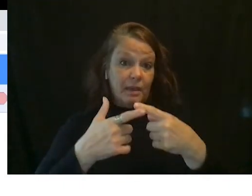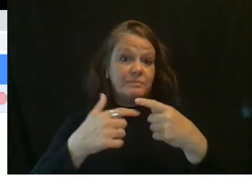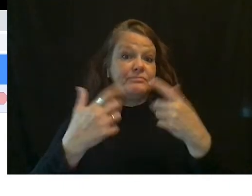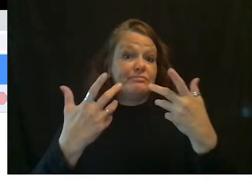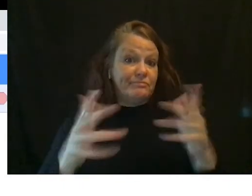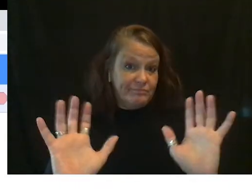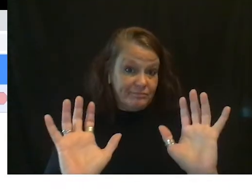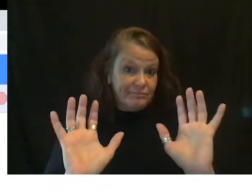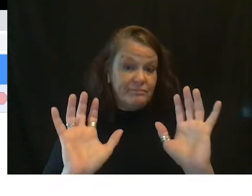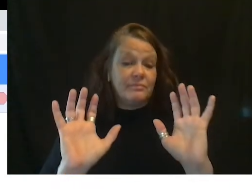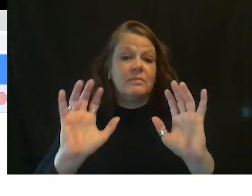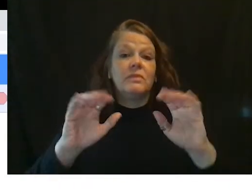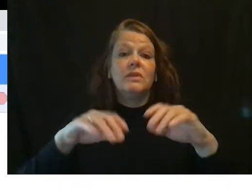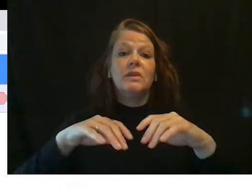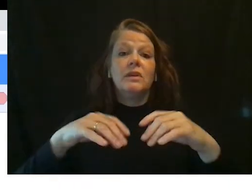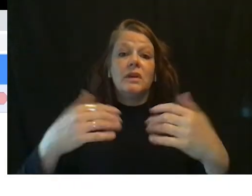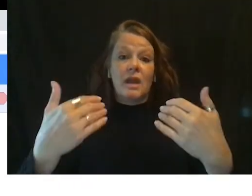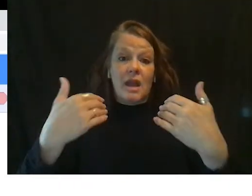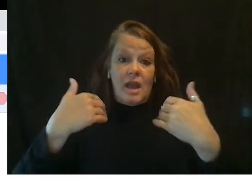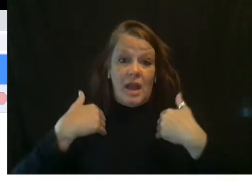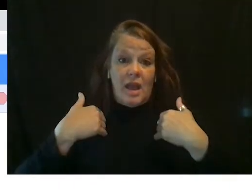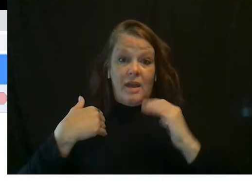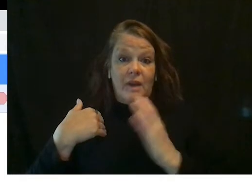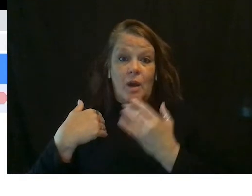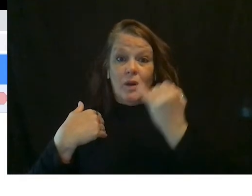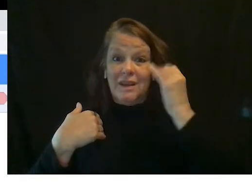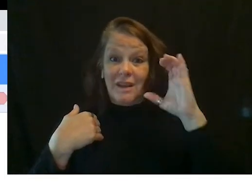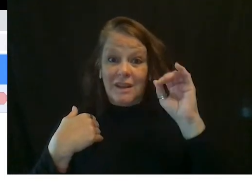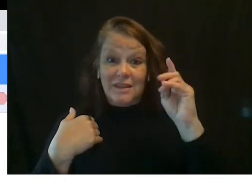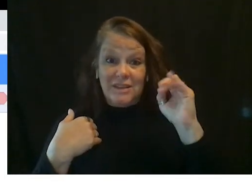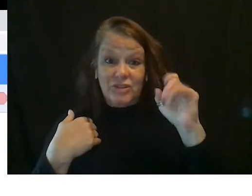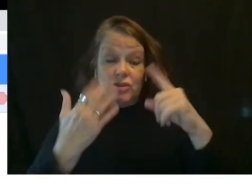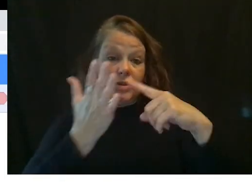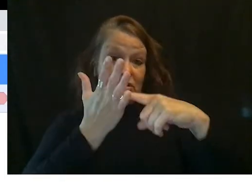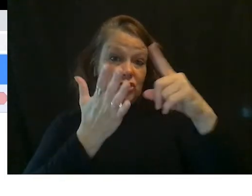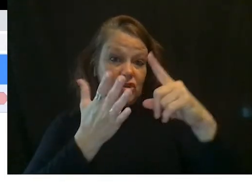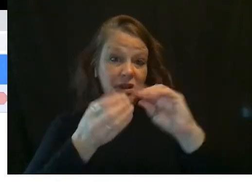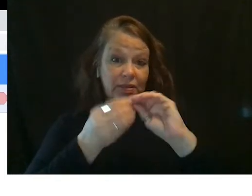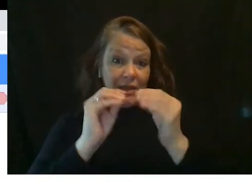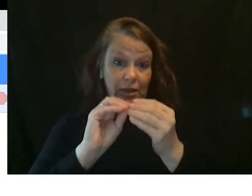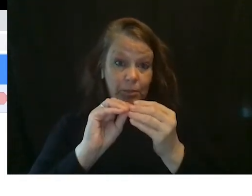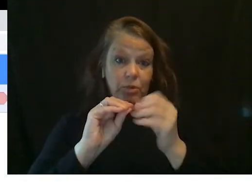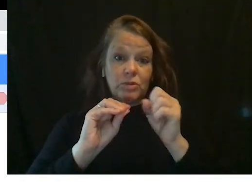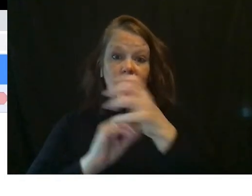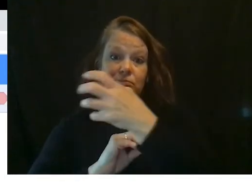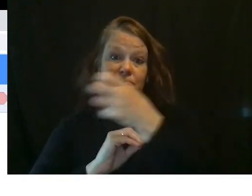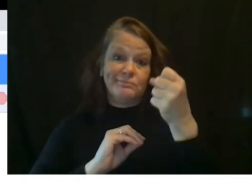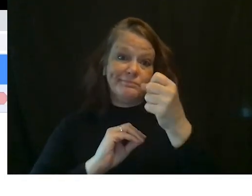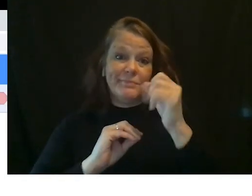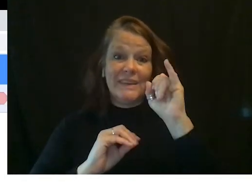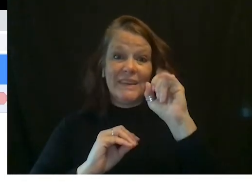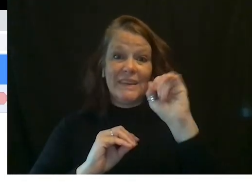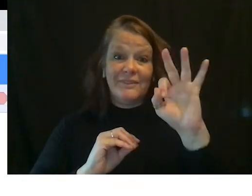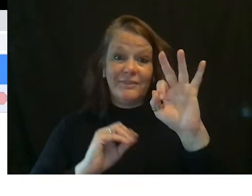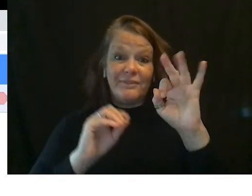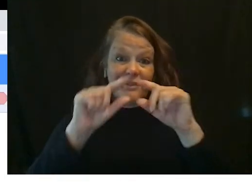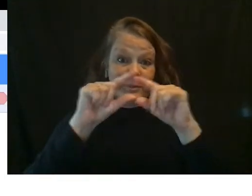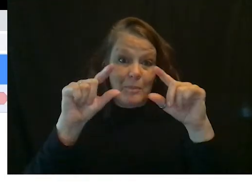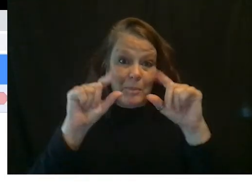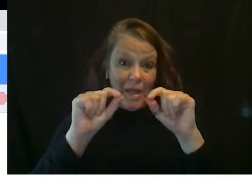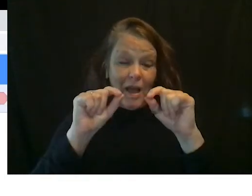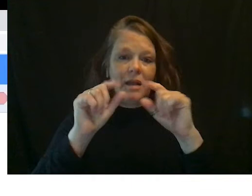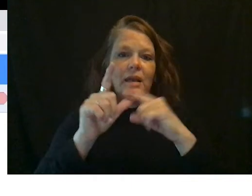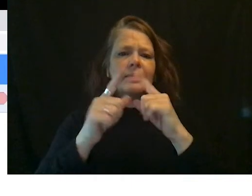And then after that, this is where we'll have our conditionals to check the numbers. So we'll grab this if-else block, and we're going